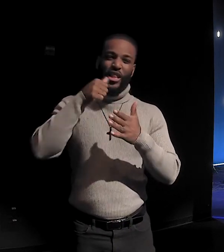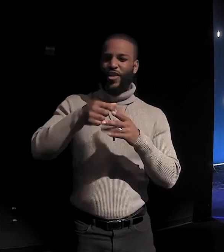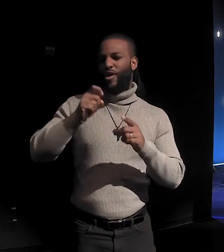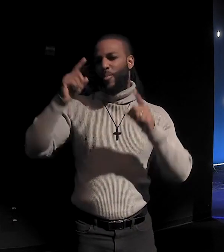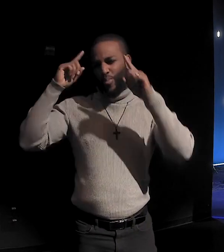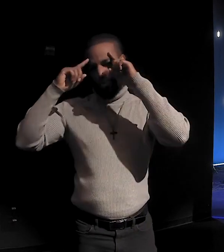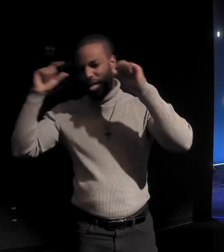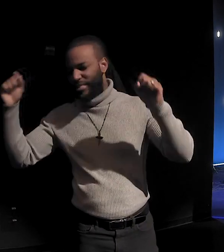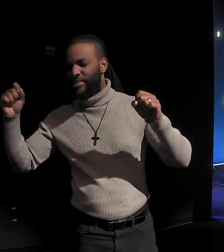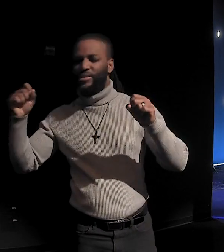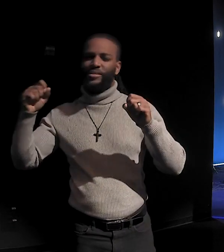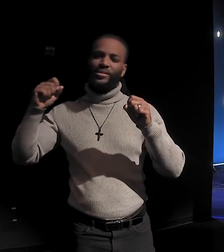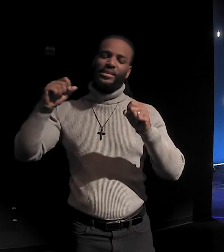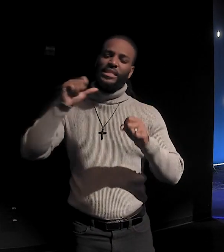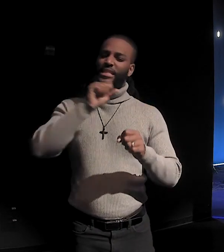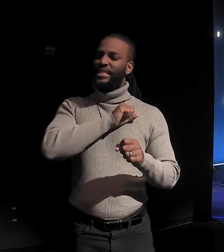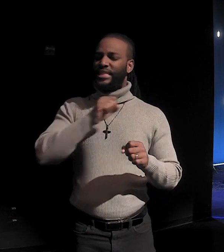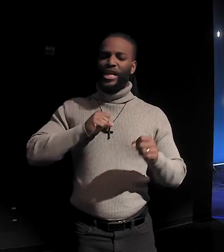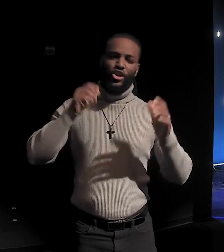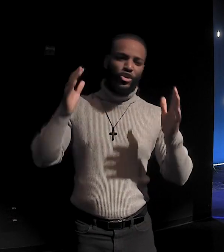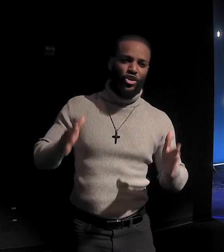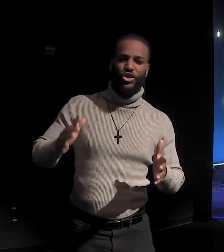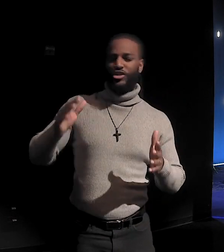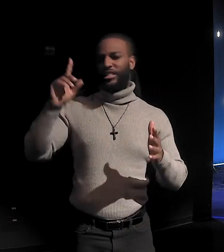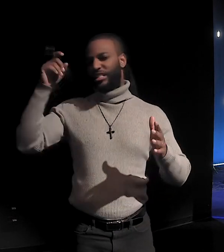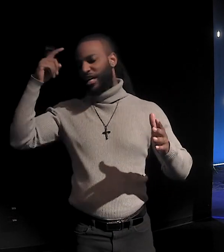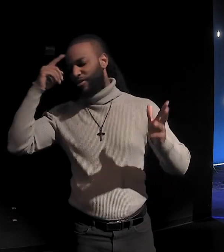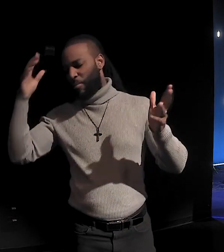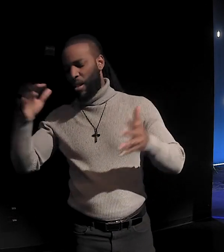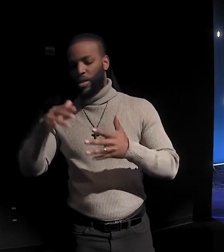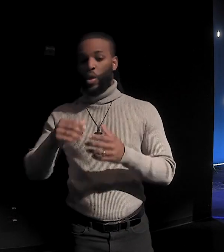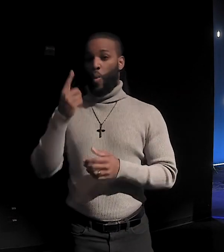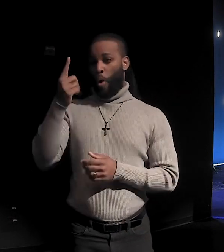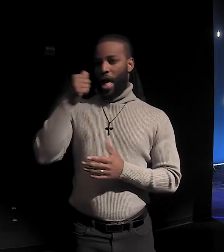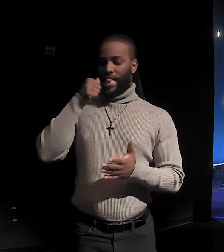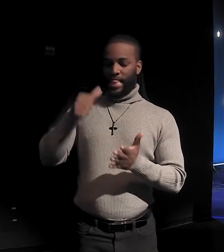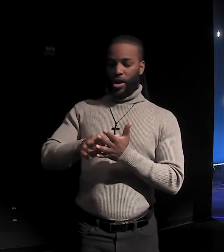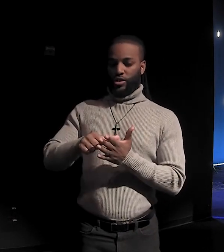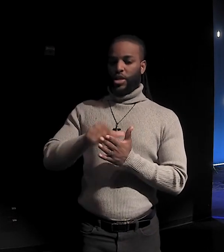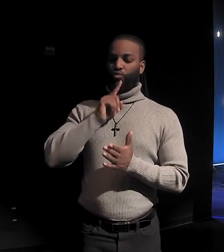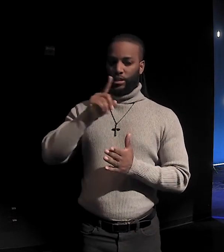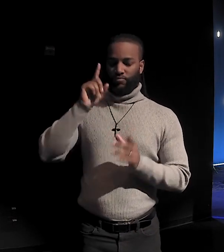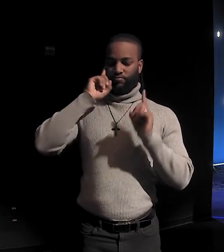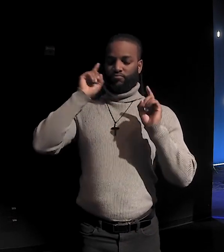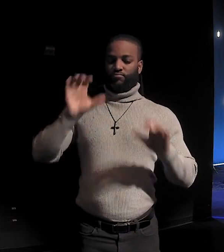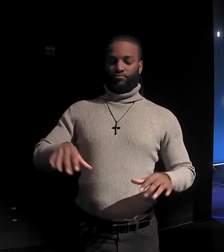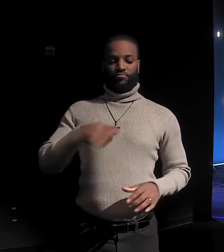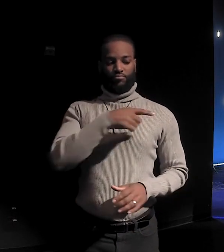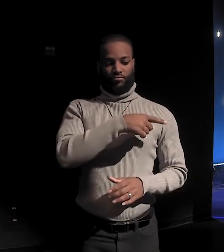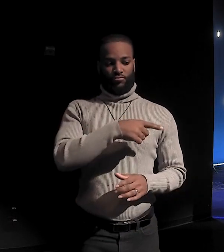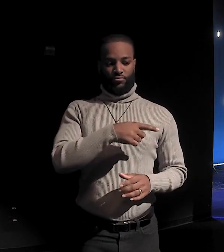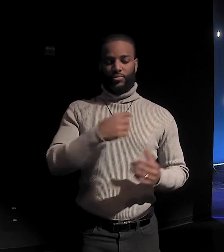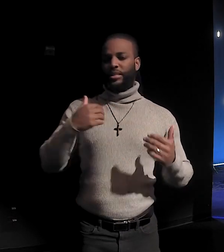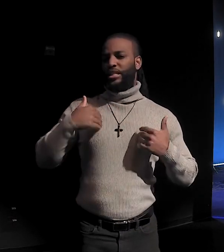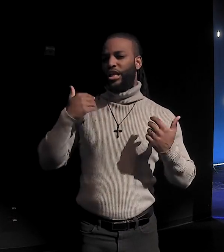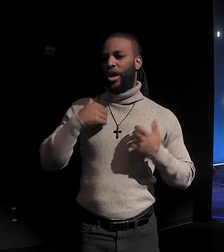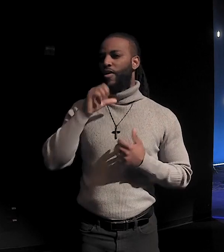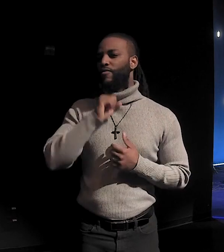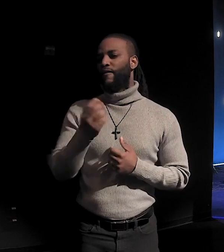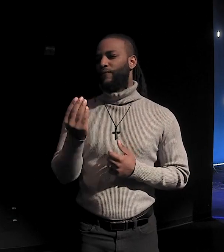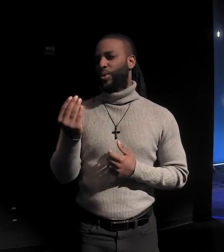presidents, heads of state, senators, the one letter that grabbed him most was a young 14-year-old